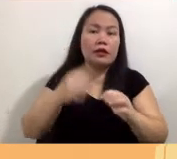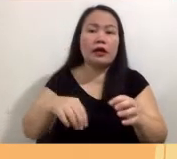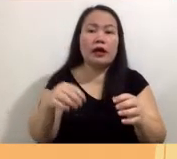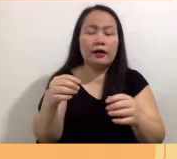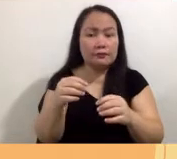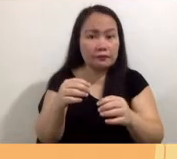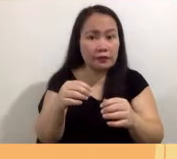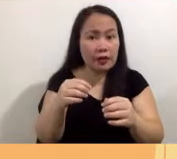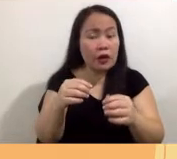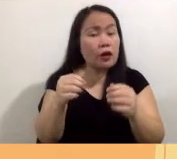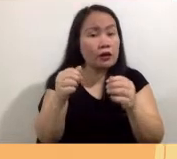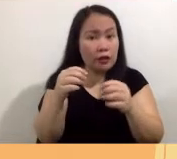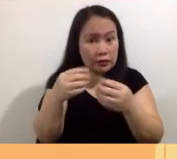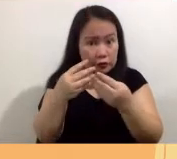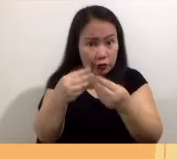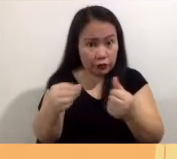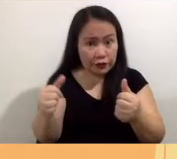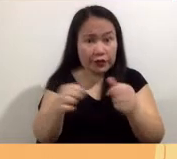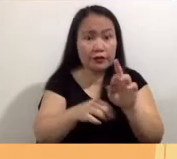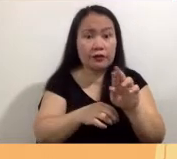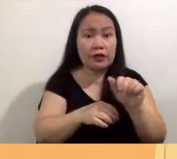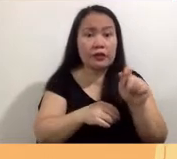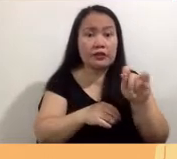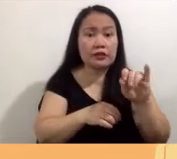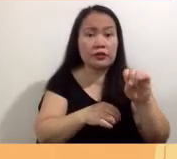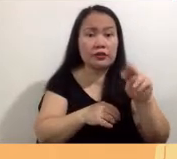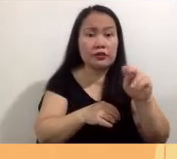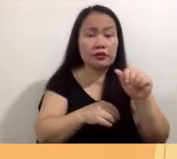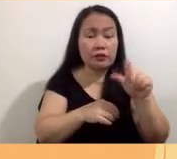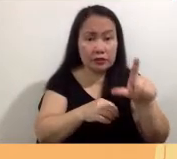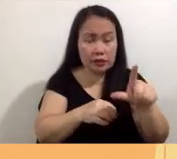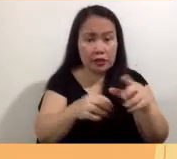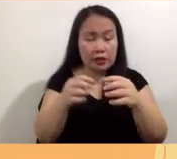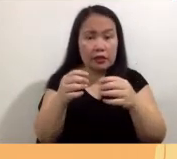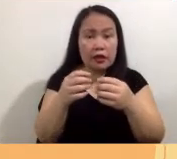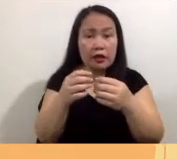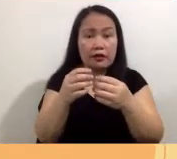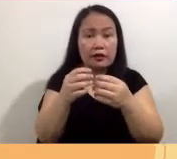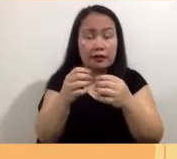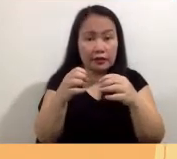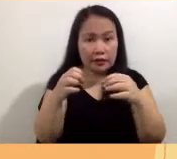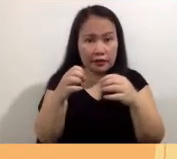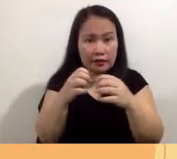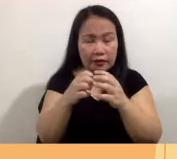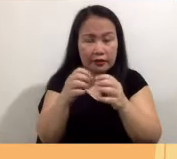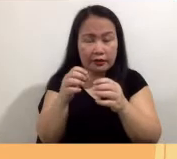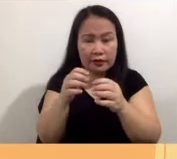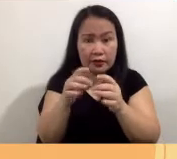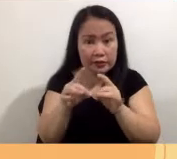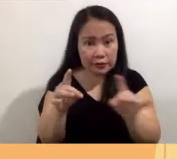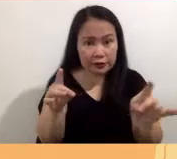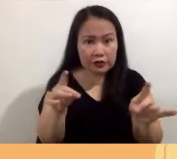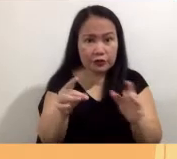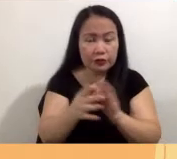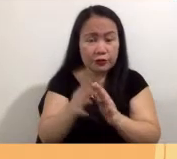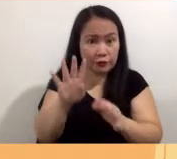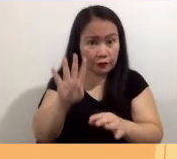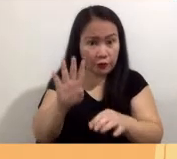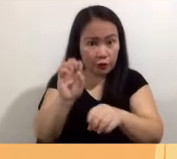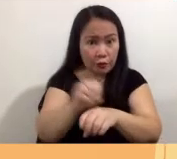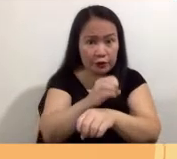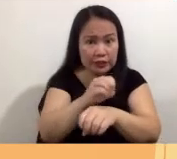natin ng rational algebraic expressions, yung 4 fundamental operations nito. And the last one, after